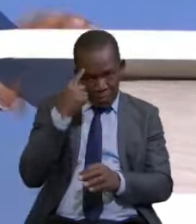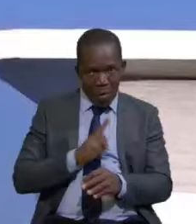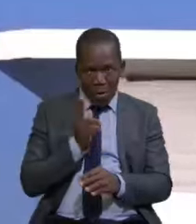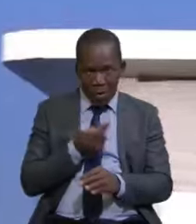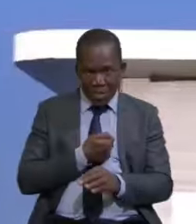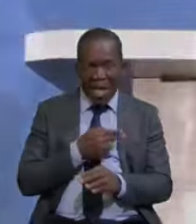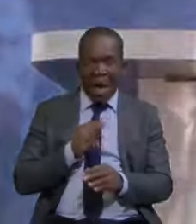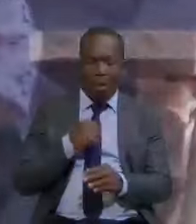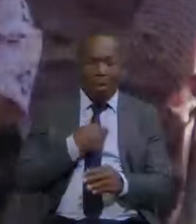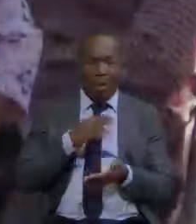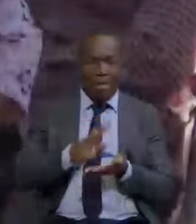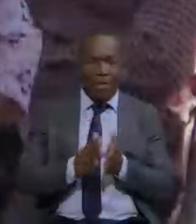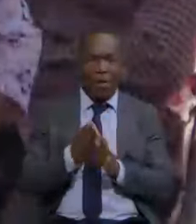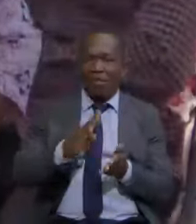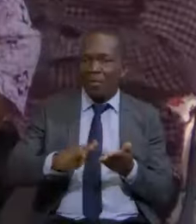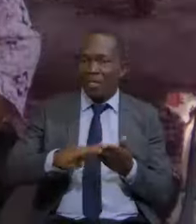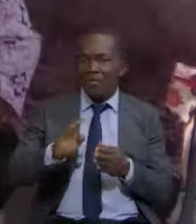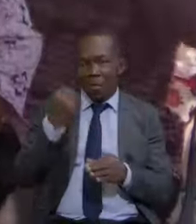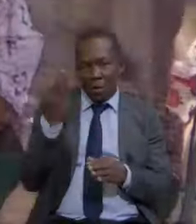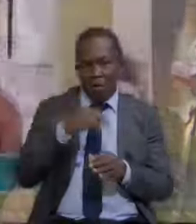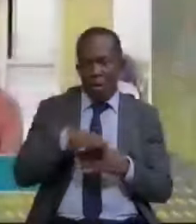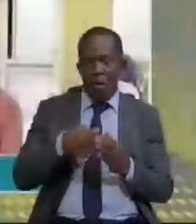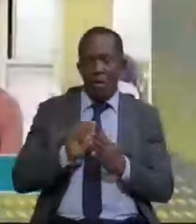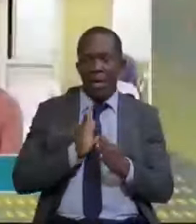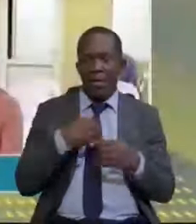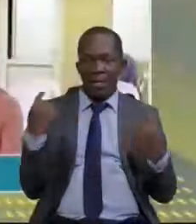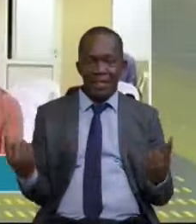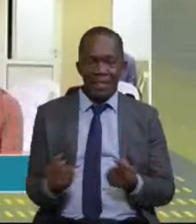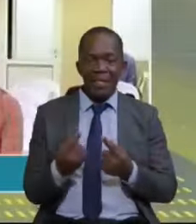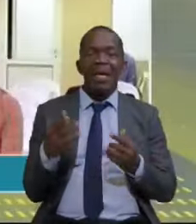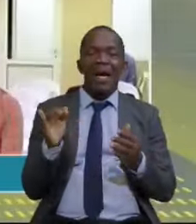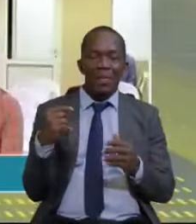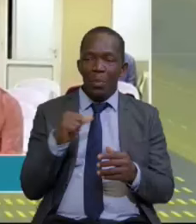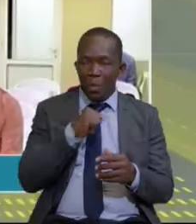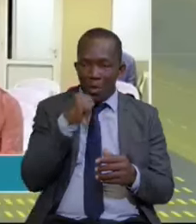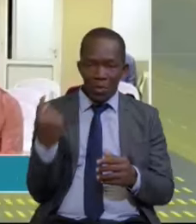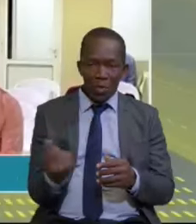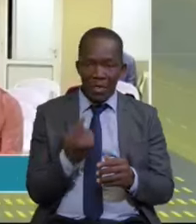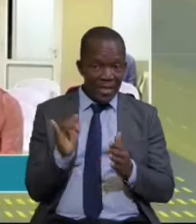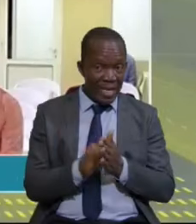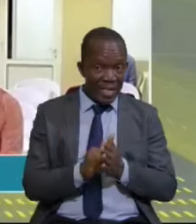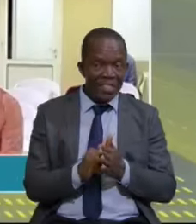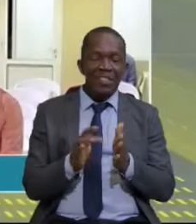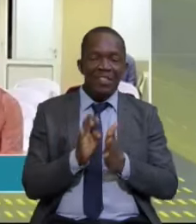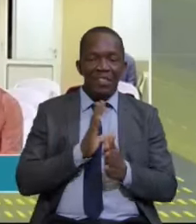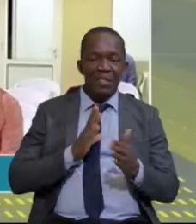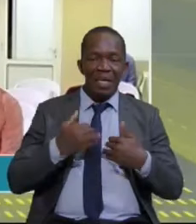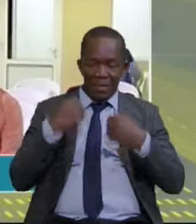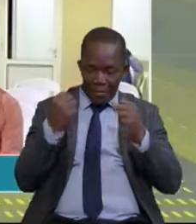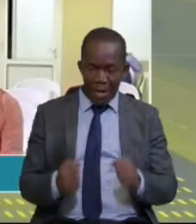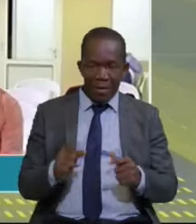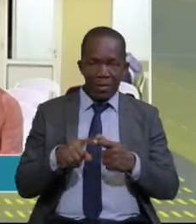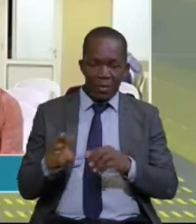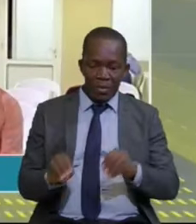forgiven, that advocate in heaven has the power to set us free. Advocate on earth may